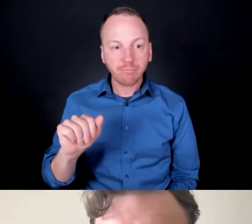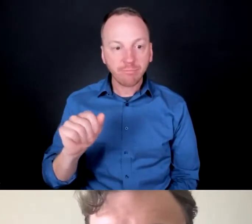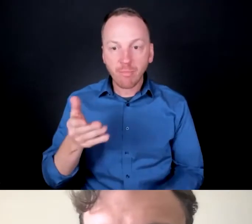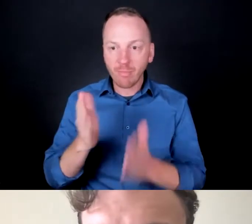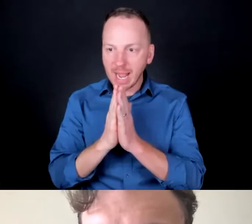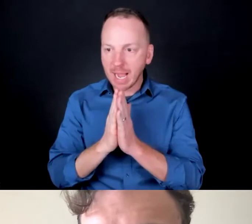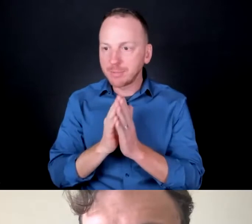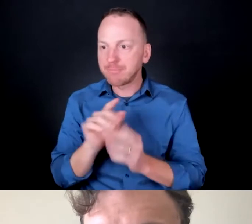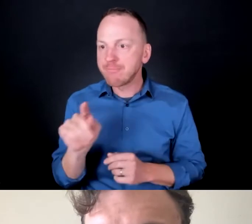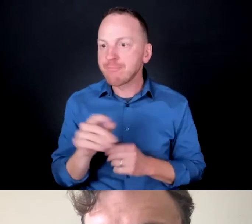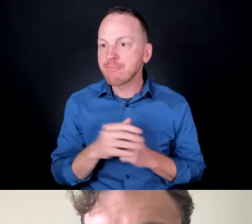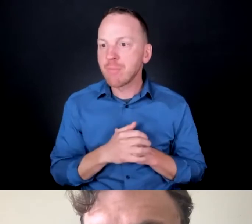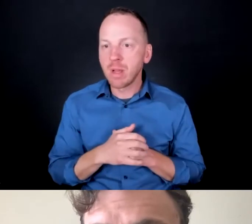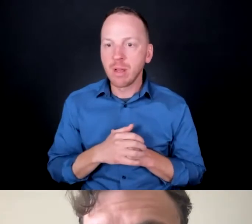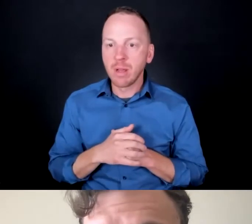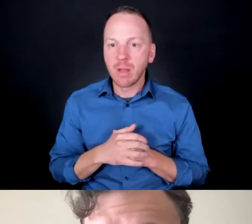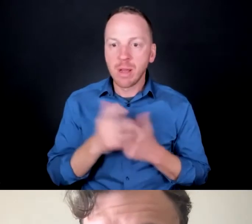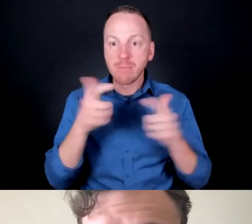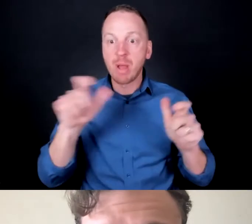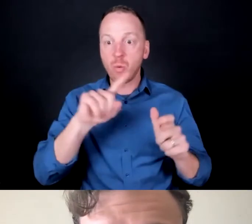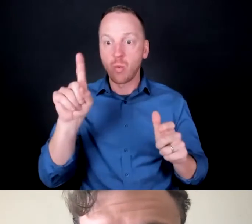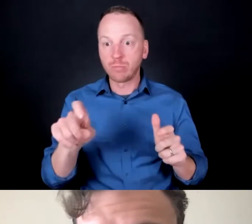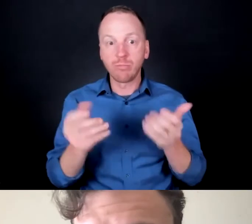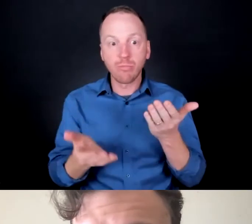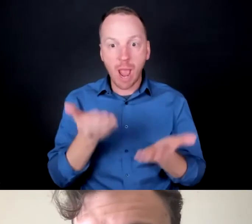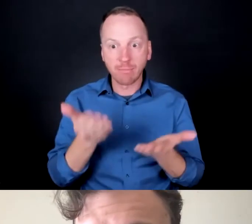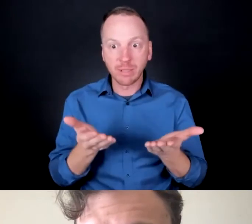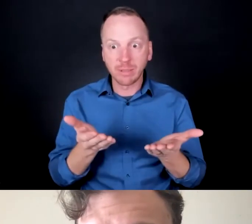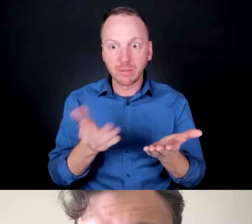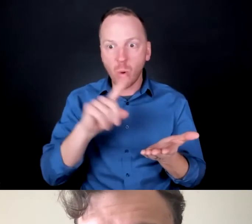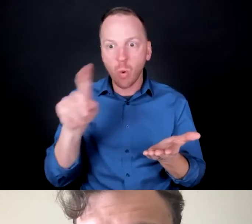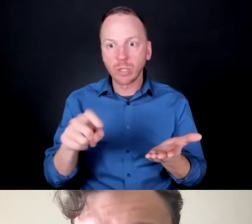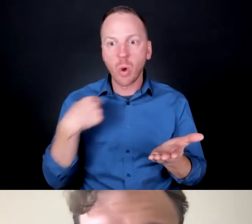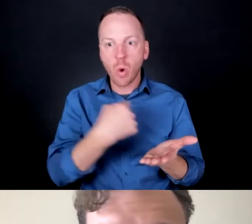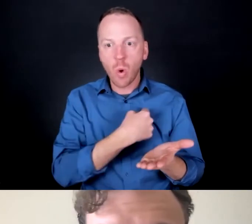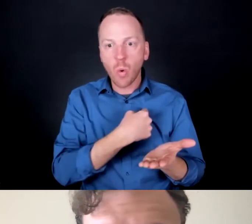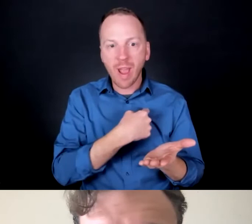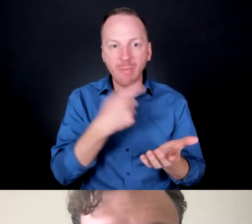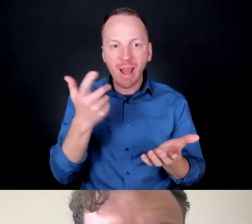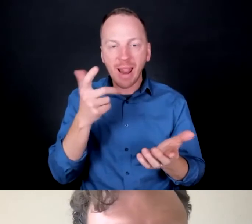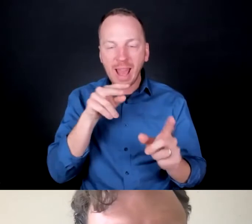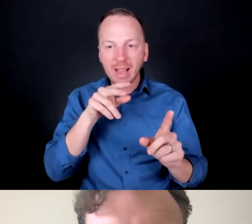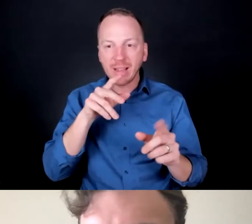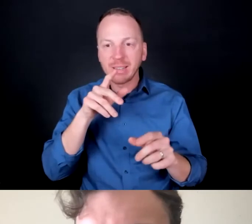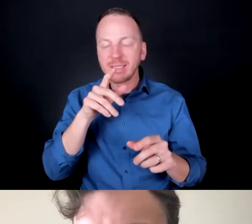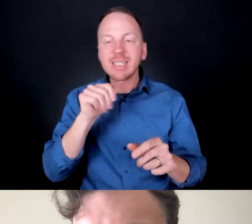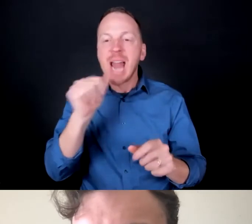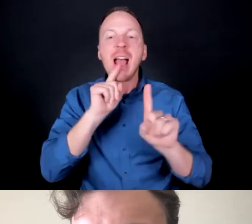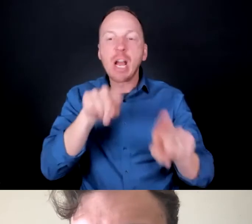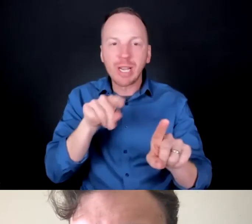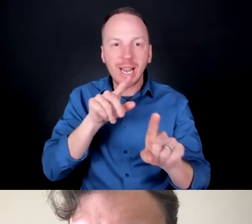asks a big question, perhaps, the question that we've kind of been tinkering around the sides.